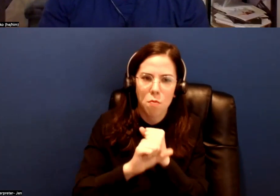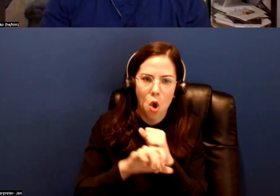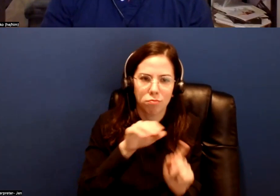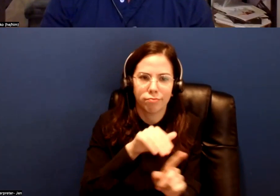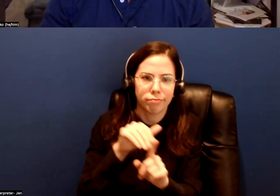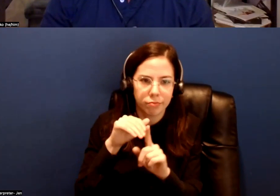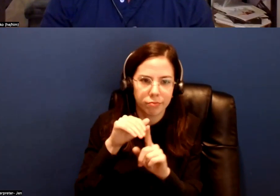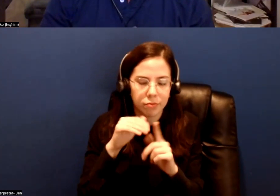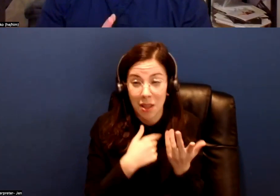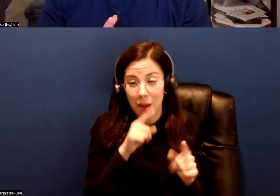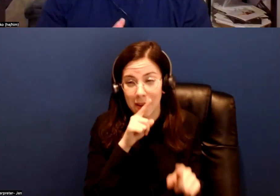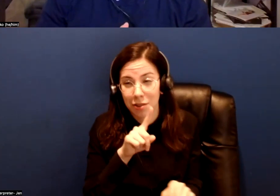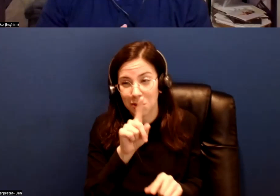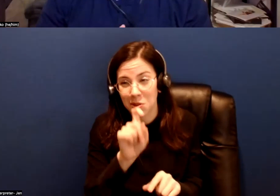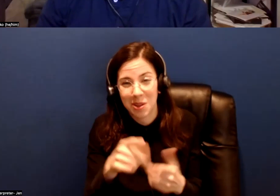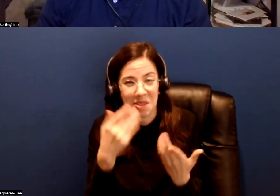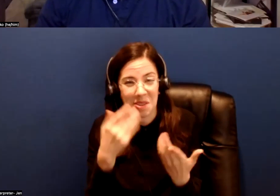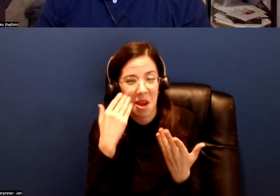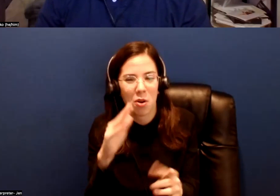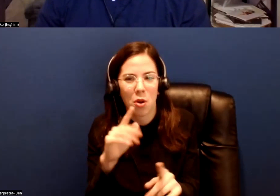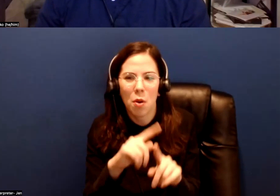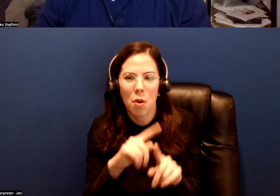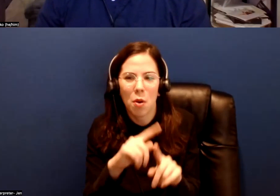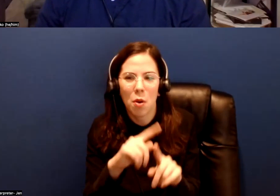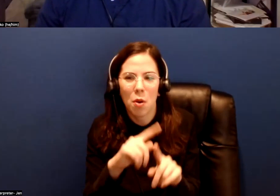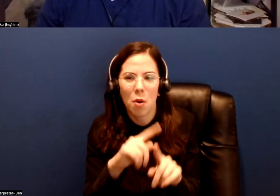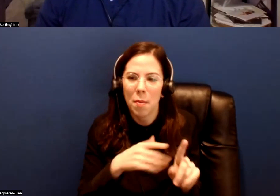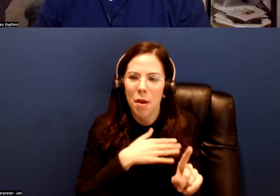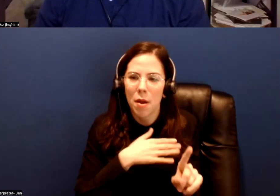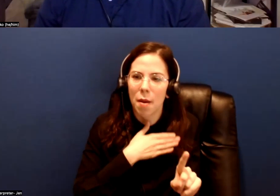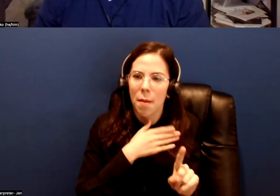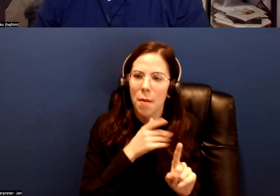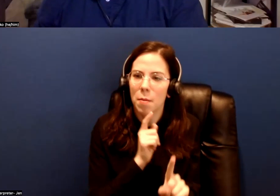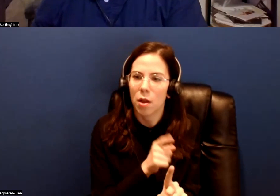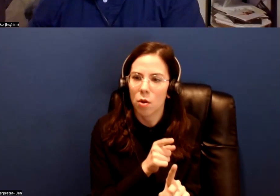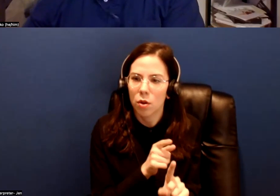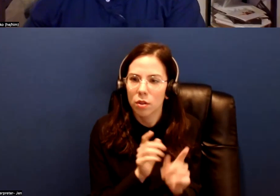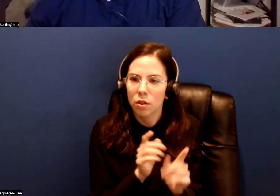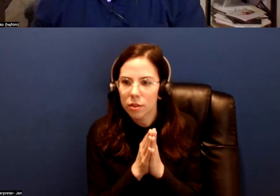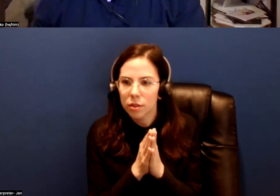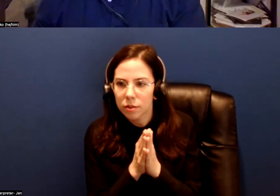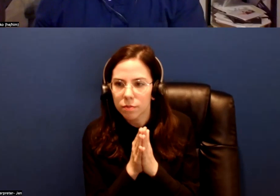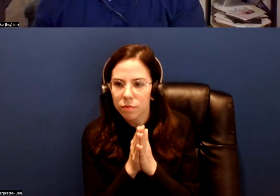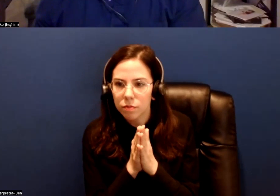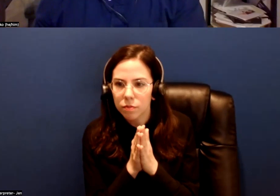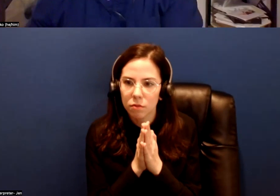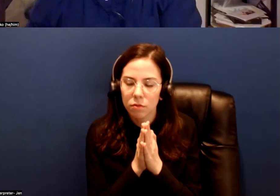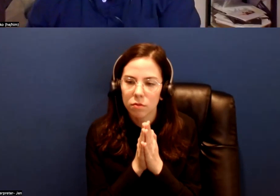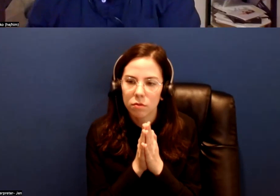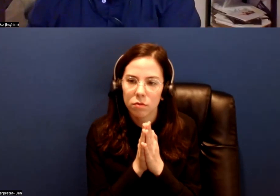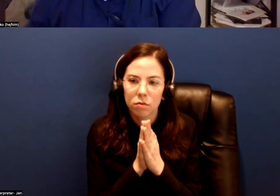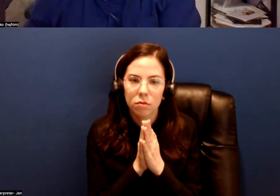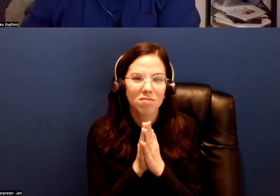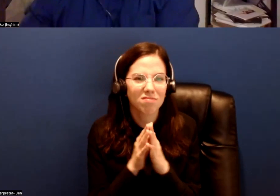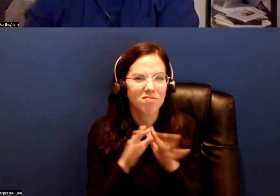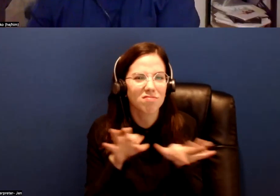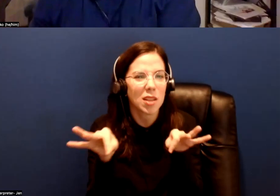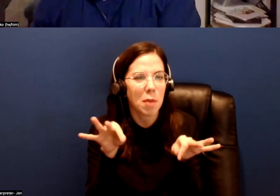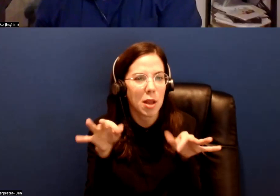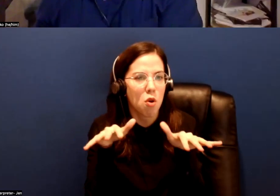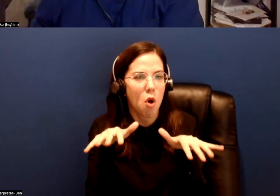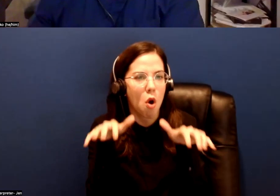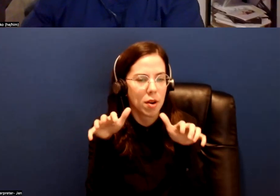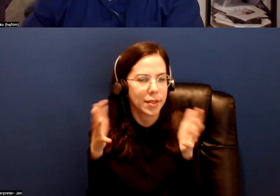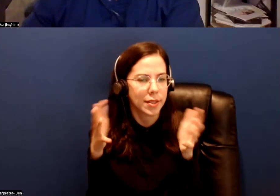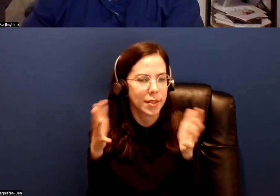totally answering the question. My goals are tell the audience a little bit about what expect, what they can